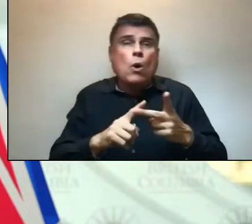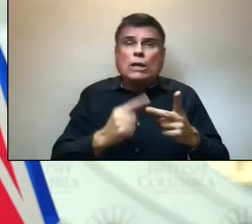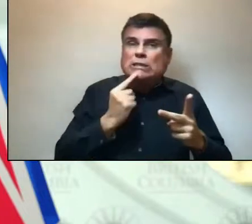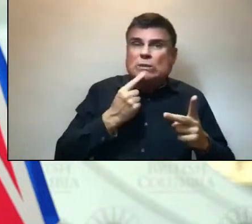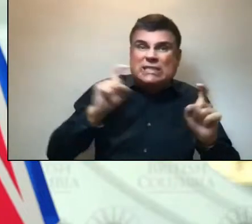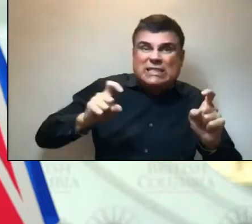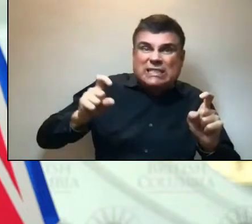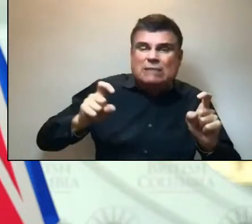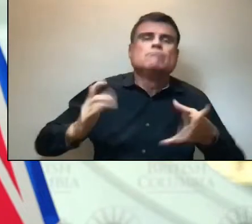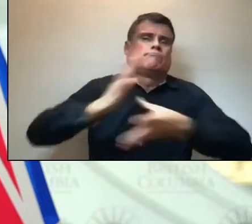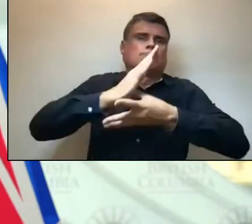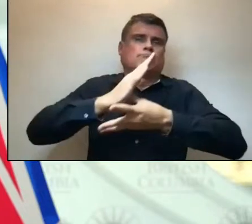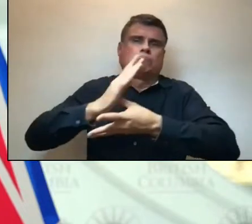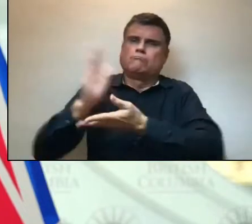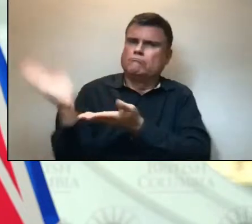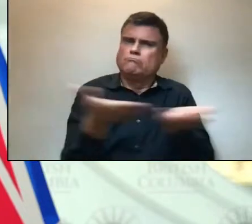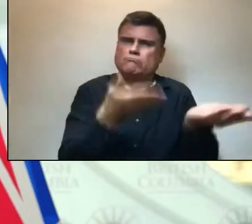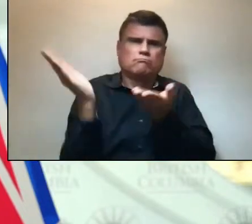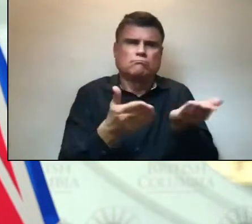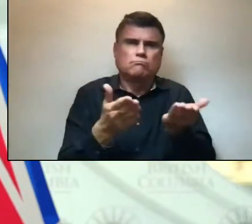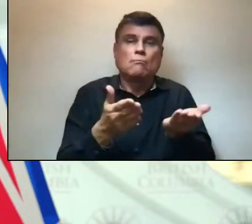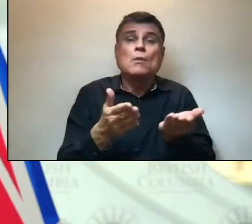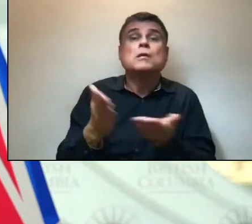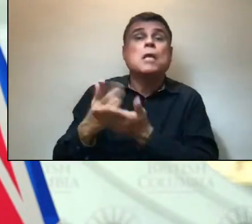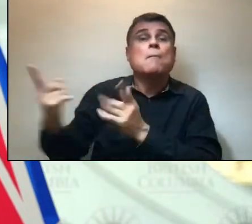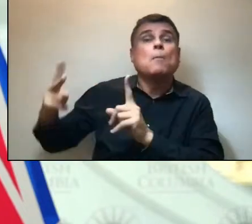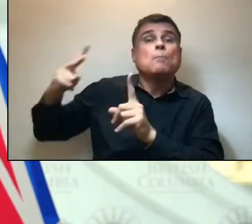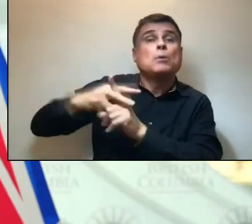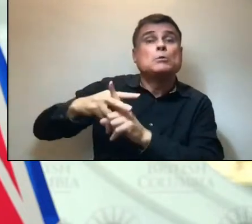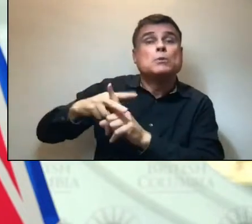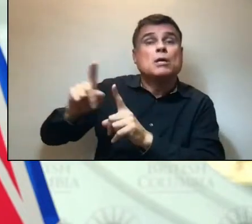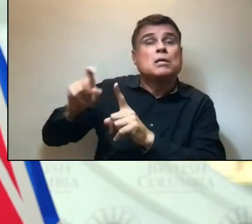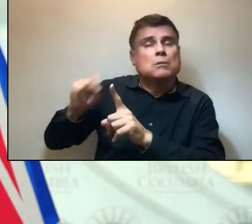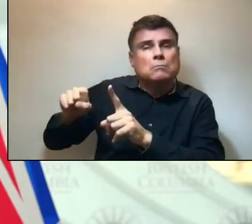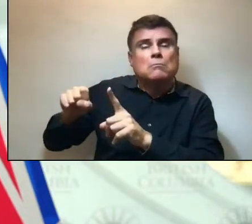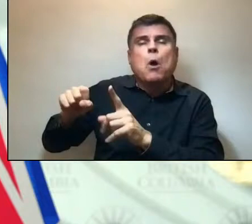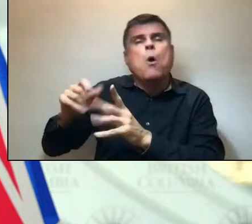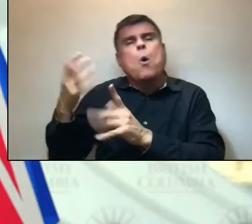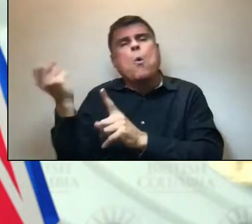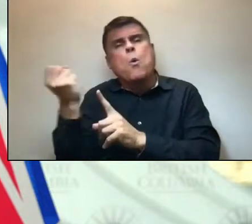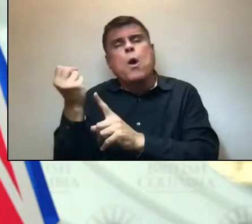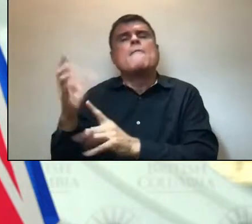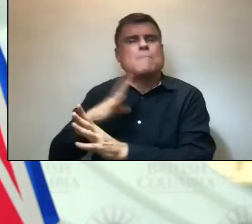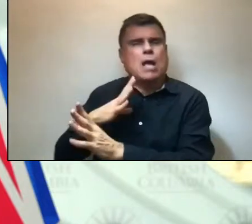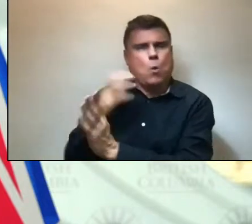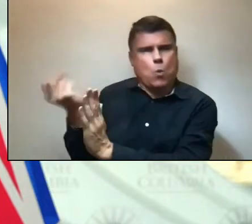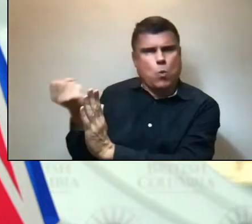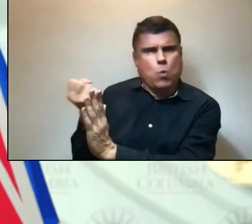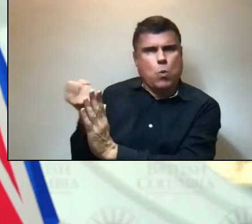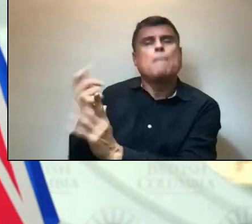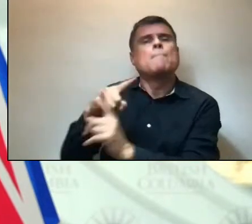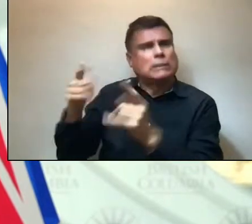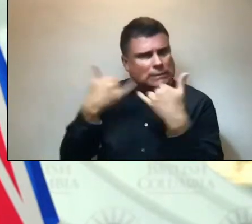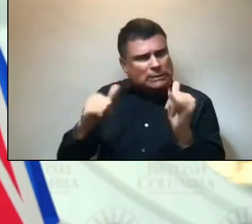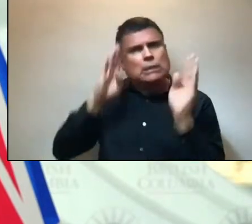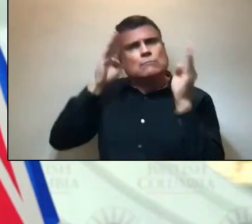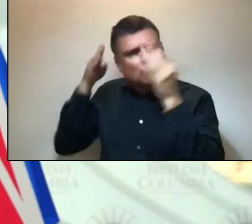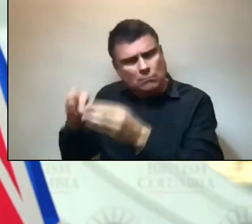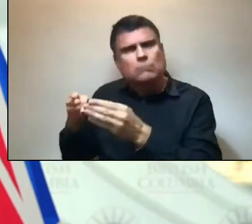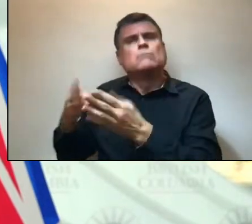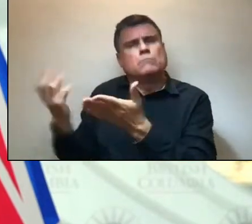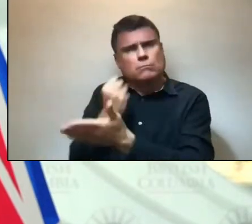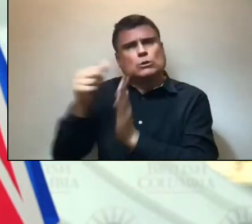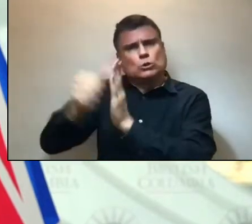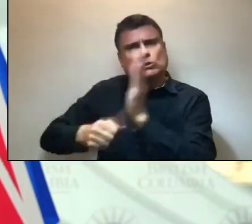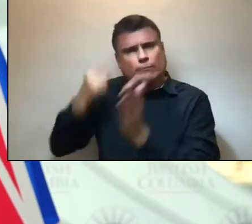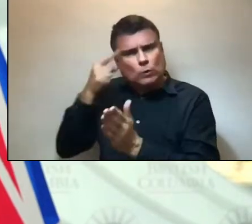course, non-urgent scheduled surgeries. Every one of those surgeries is important to us, and it is remarkable the extent